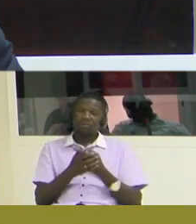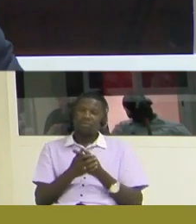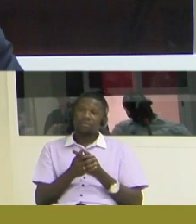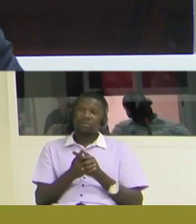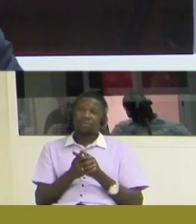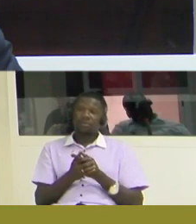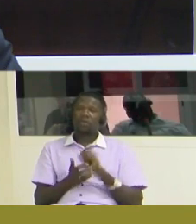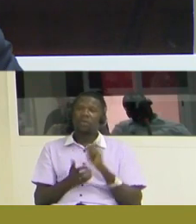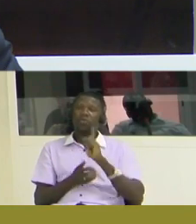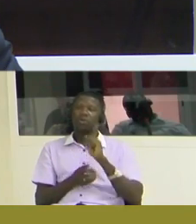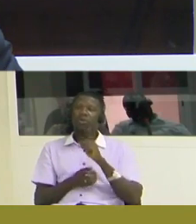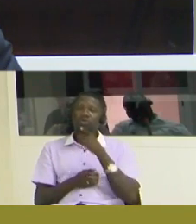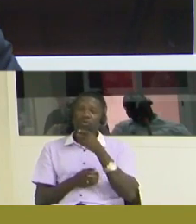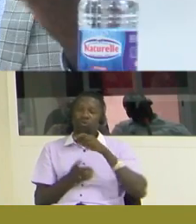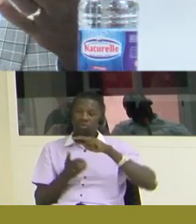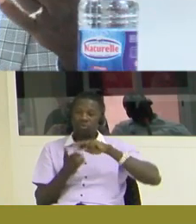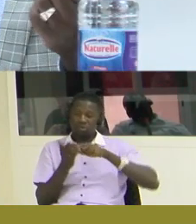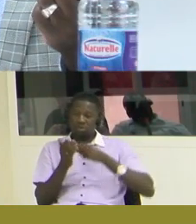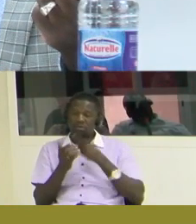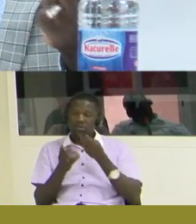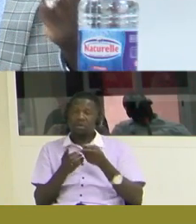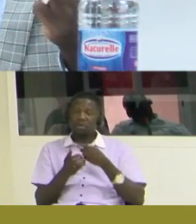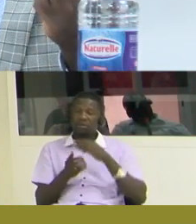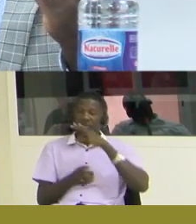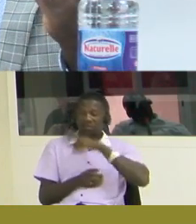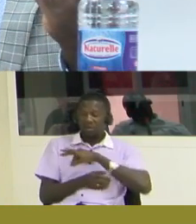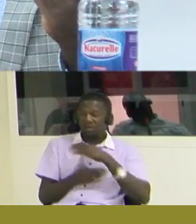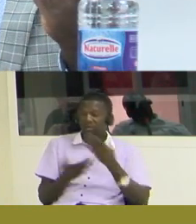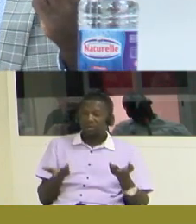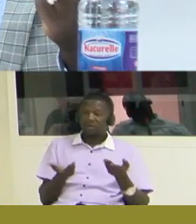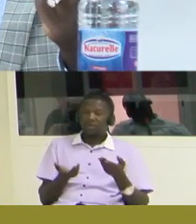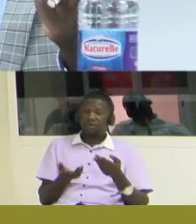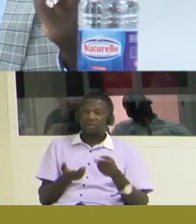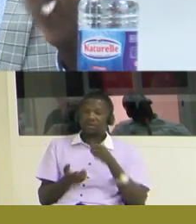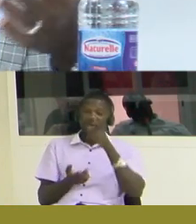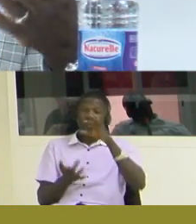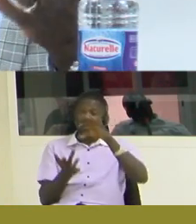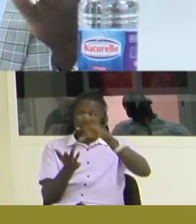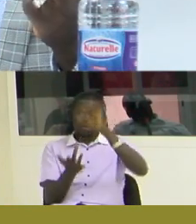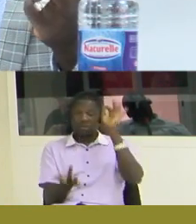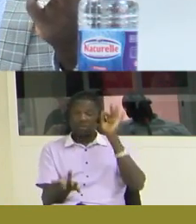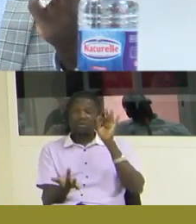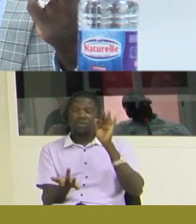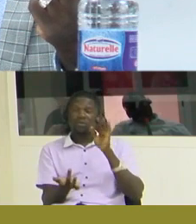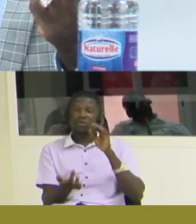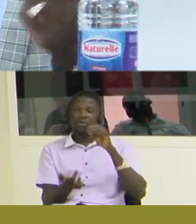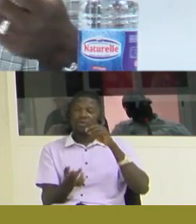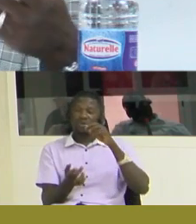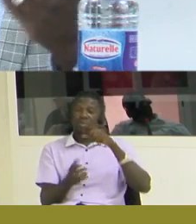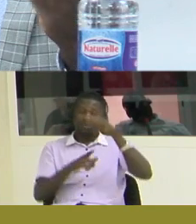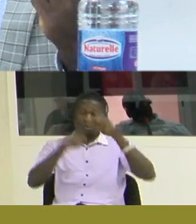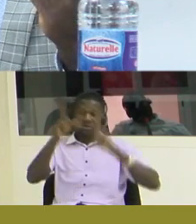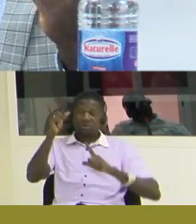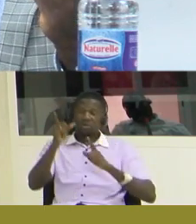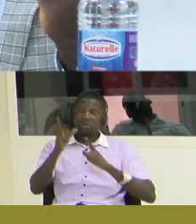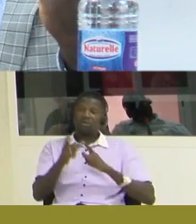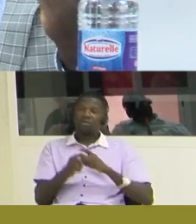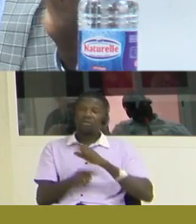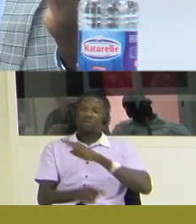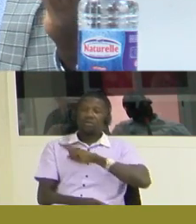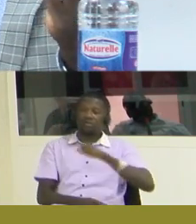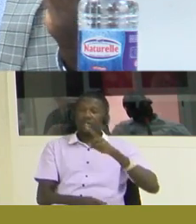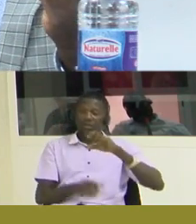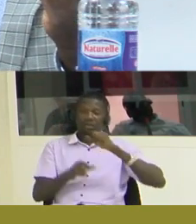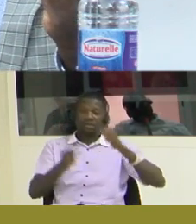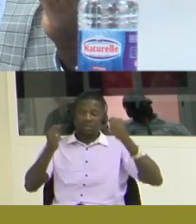by benefits you got appointed to the position of vice chairman of the AFP RC a position that was